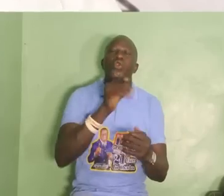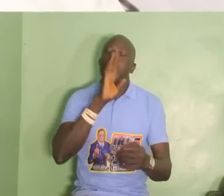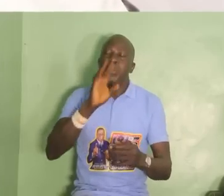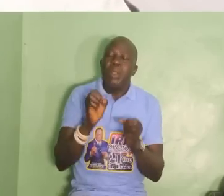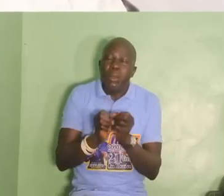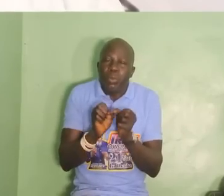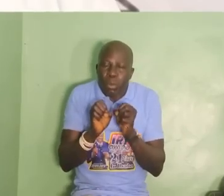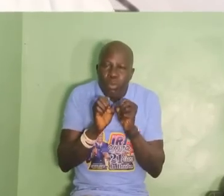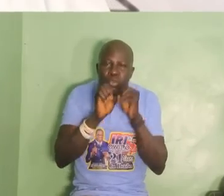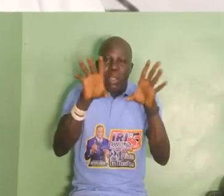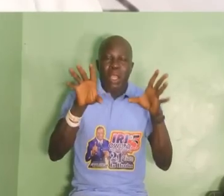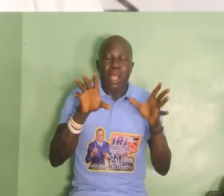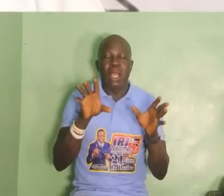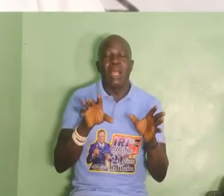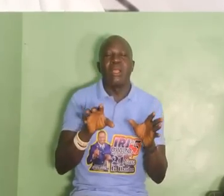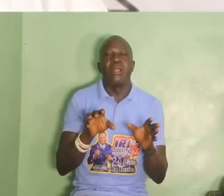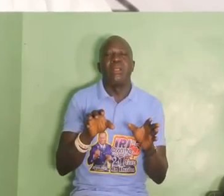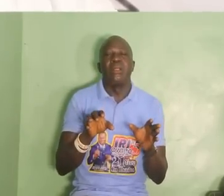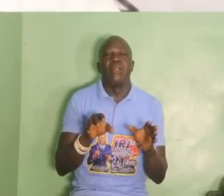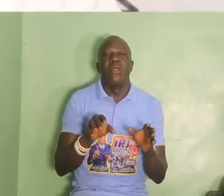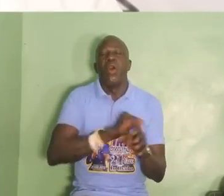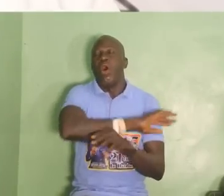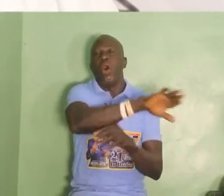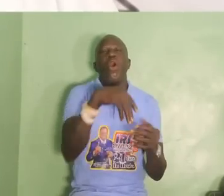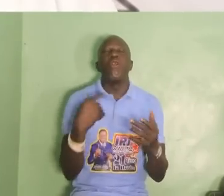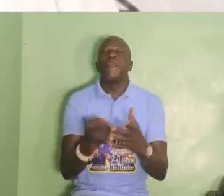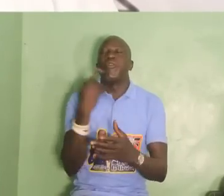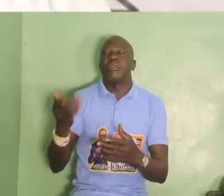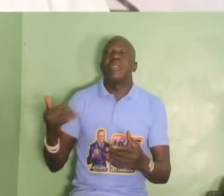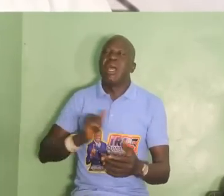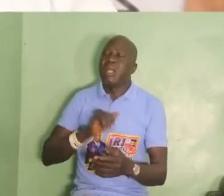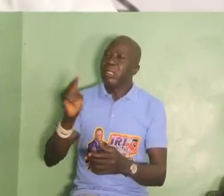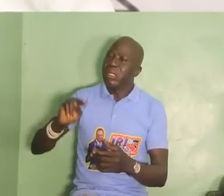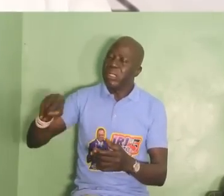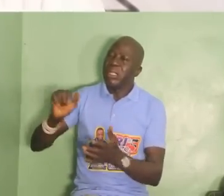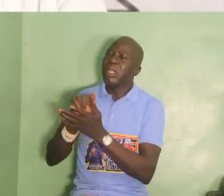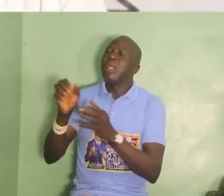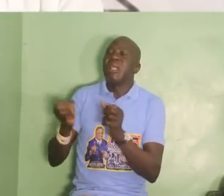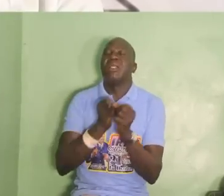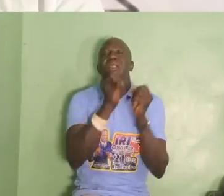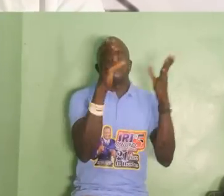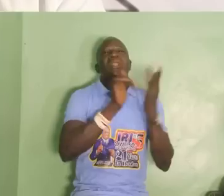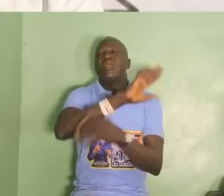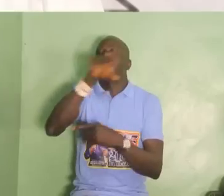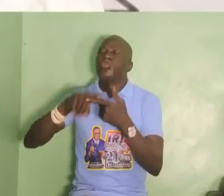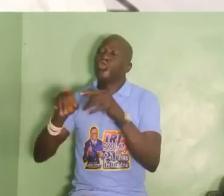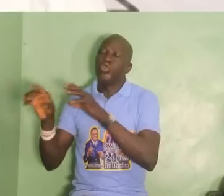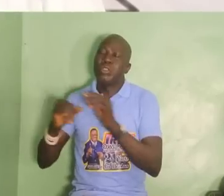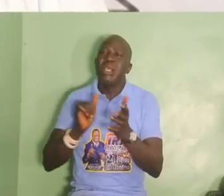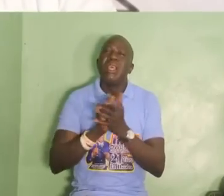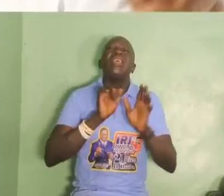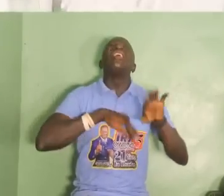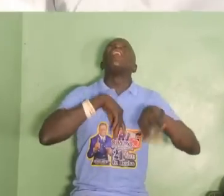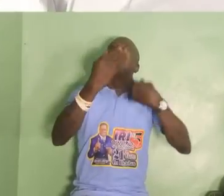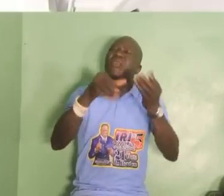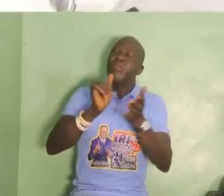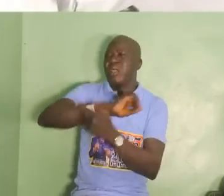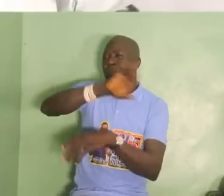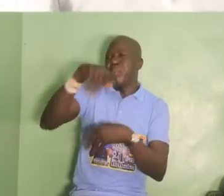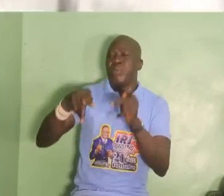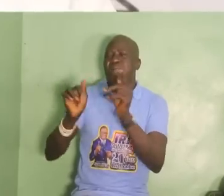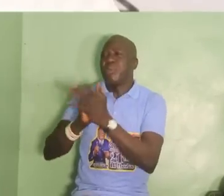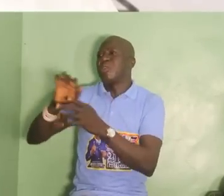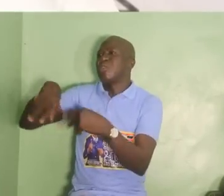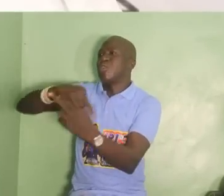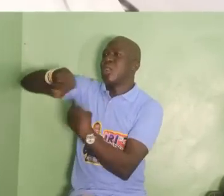of Jesus. In the mighty name of Jesus. You can say amen. I authorize. I authorize. No force